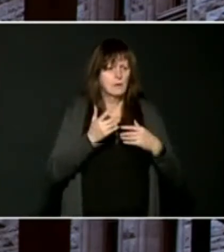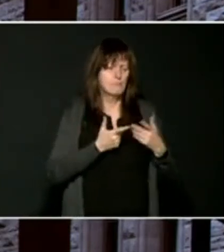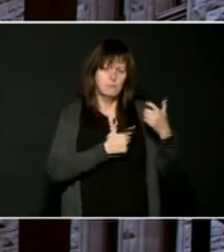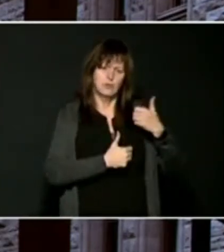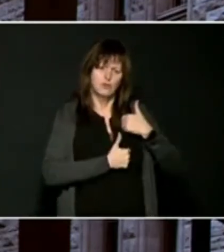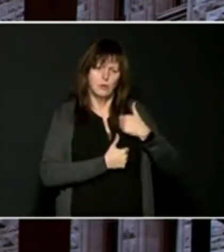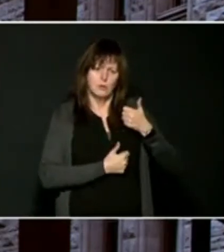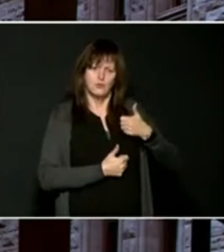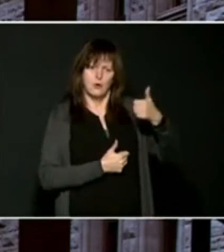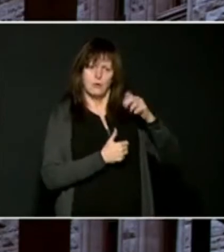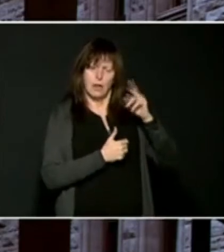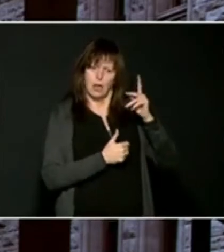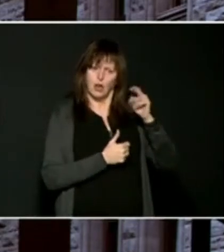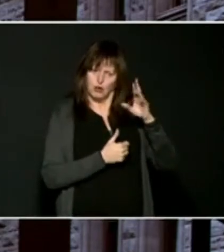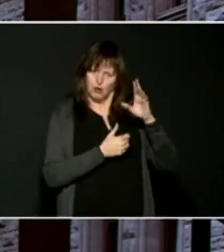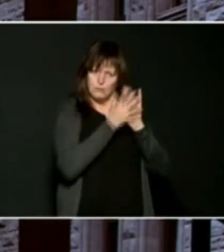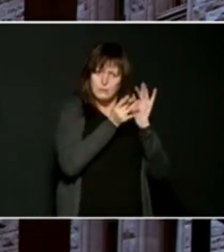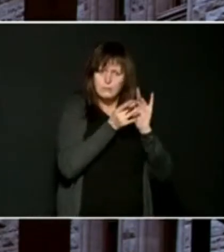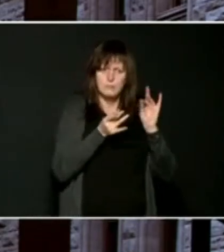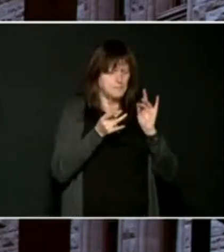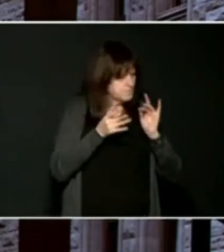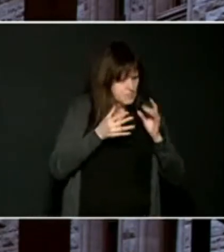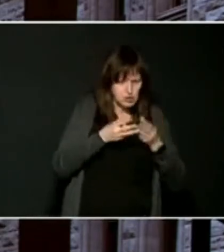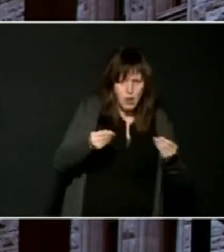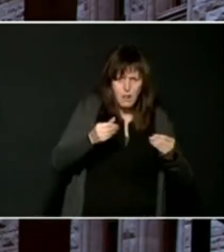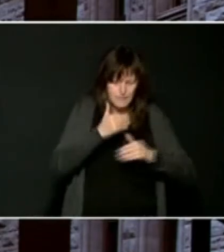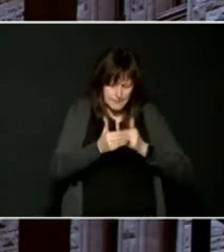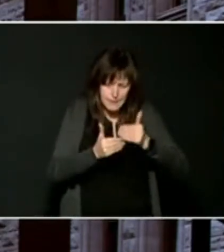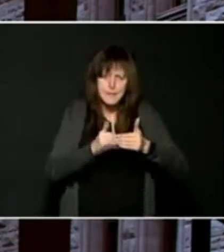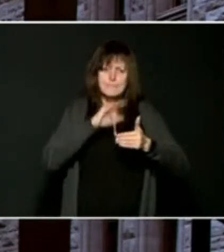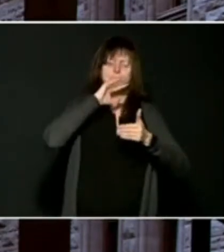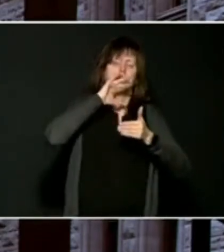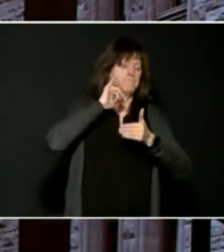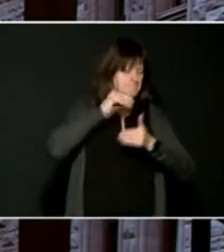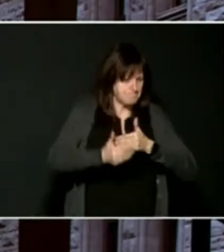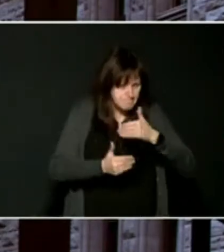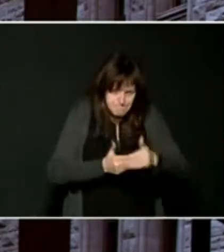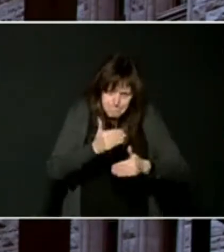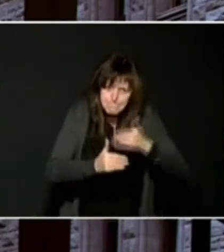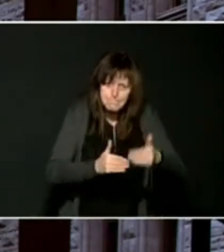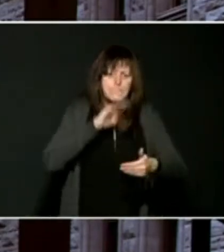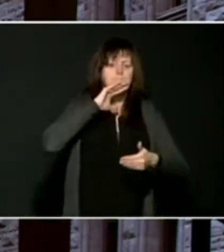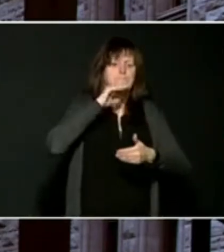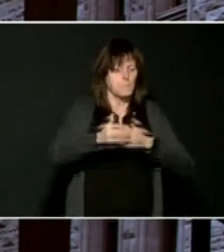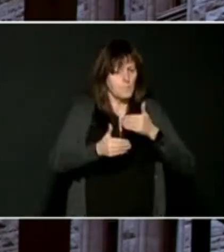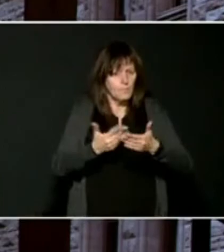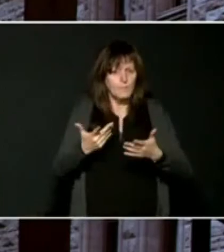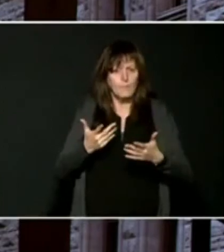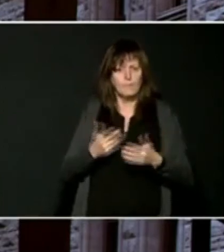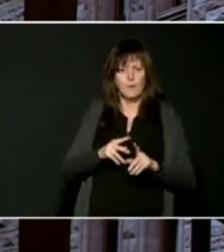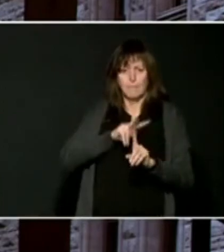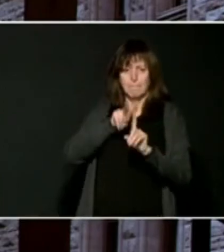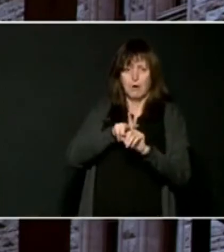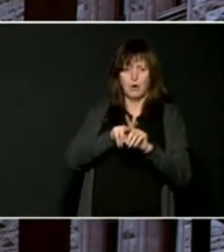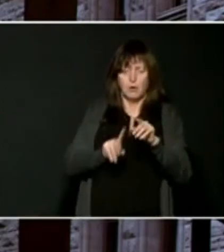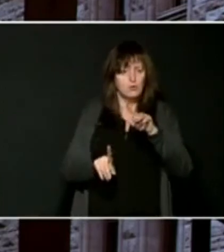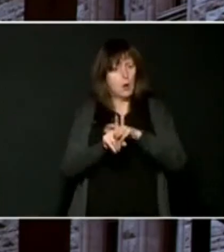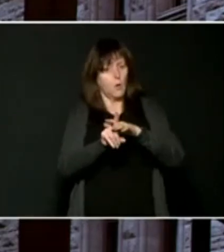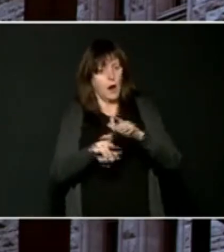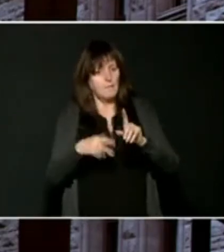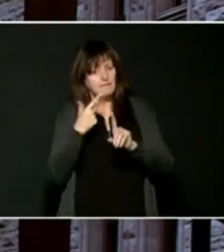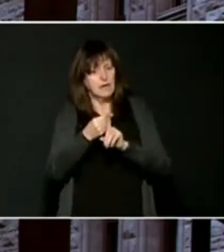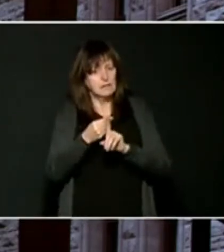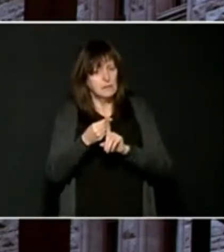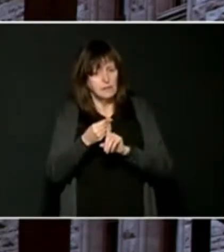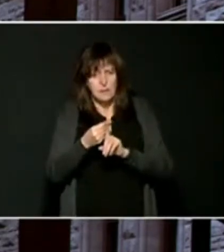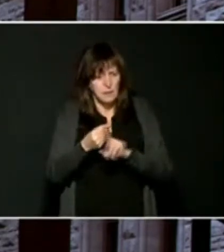and keep progressing. So get booked, show up, get vaccinated, help the ones who can't, make sure they get